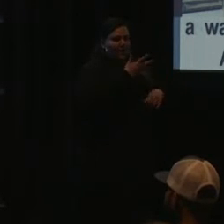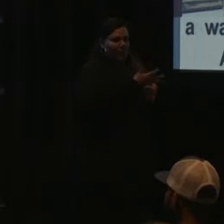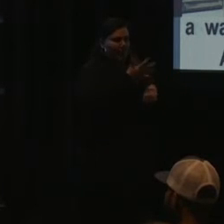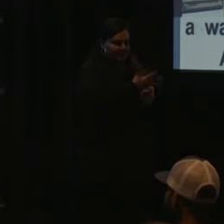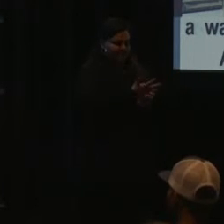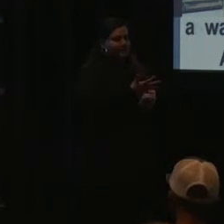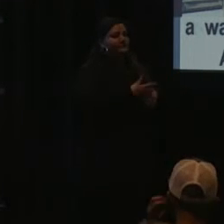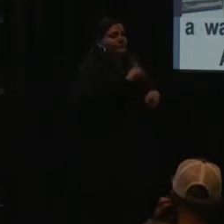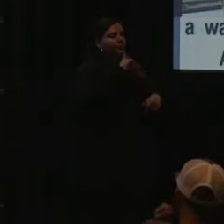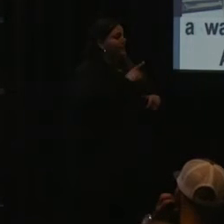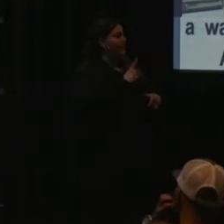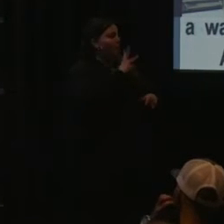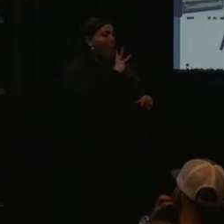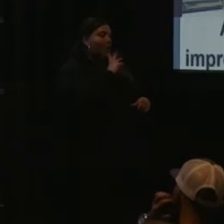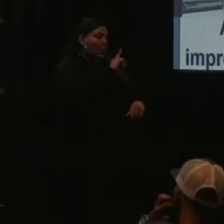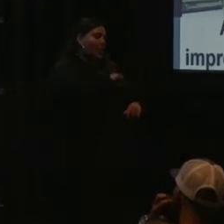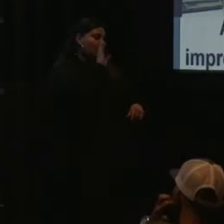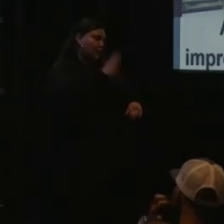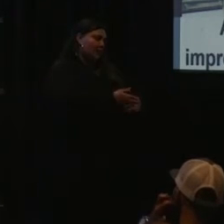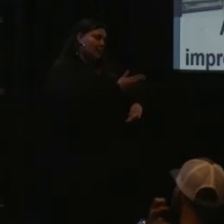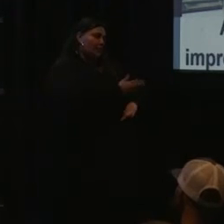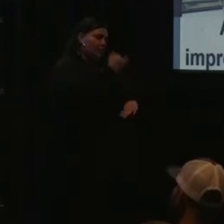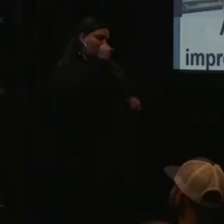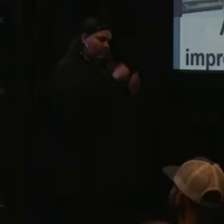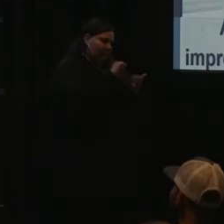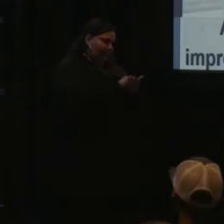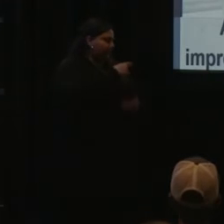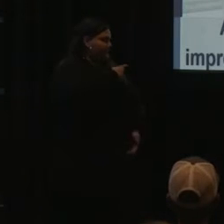actually improve water quality conditions.